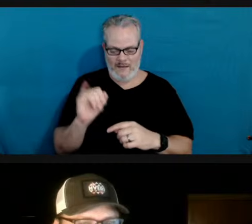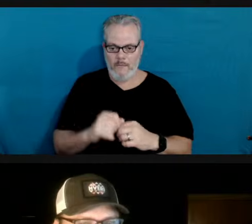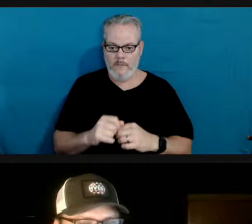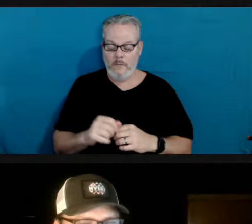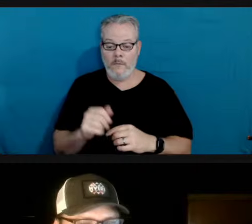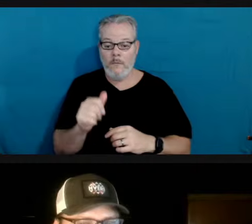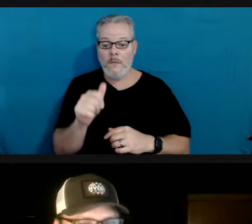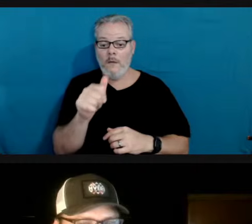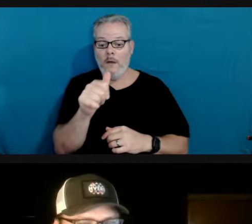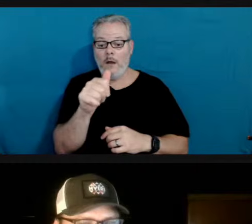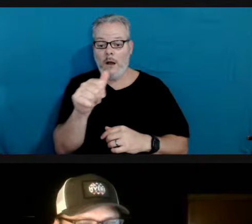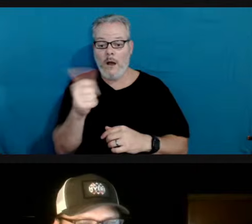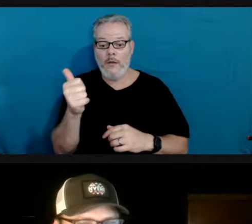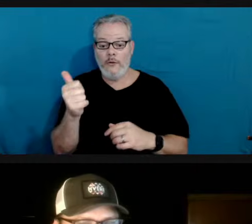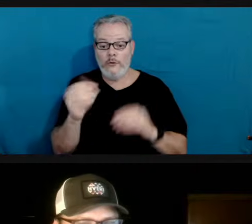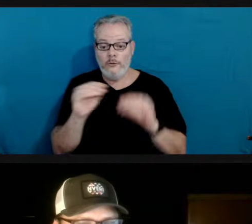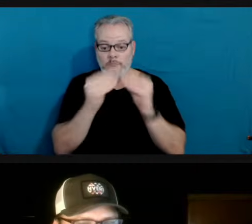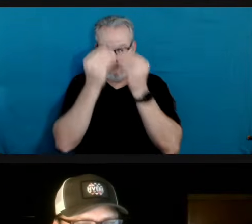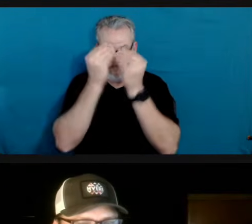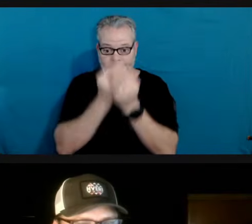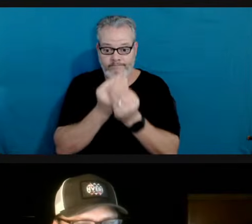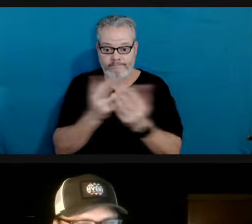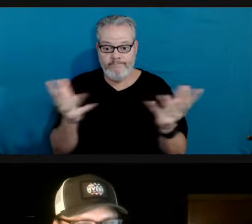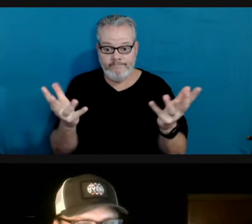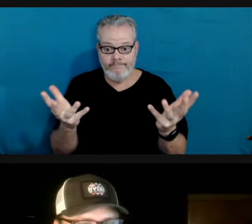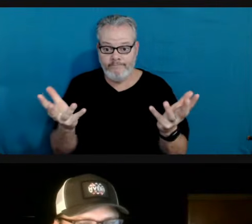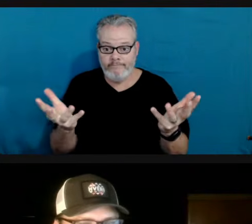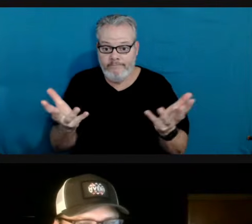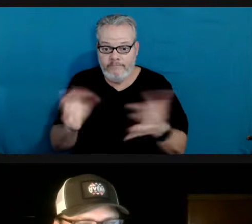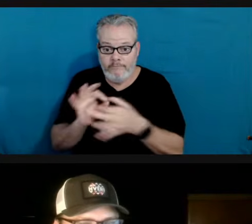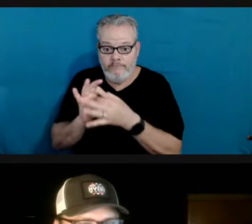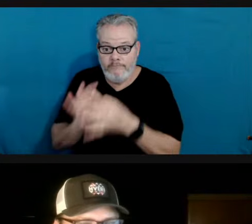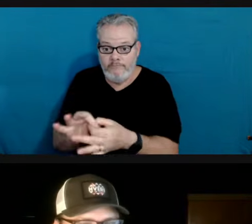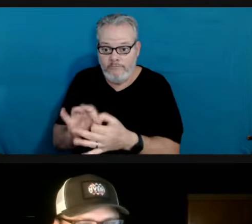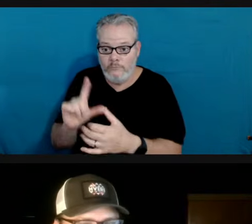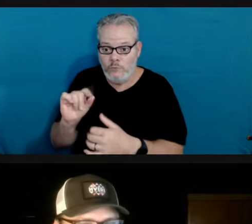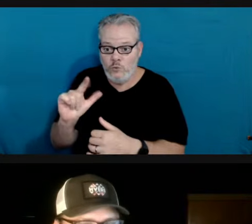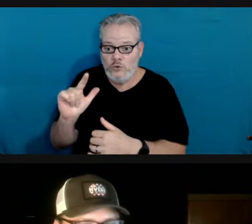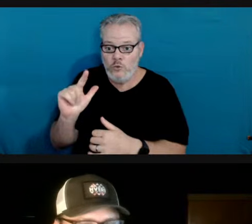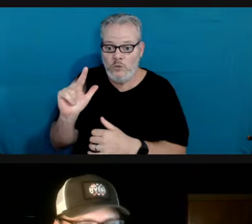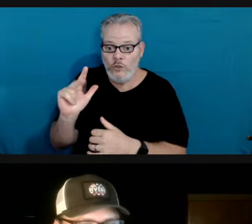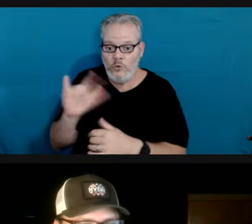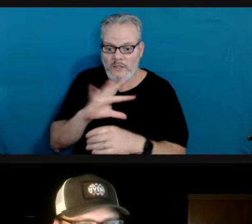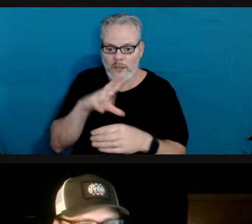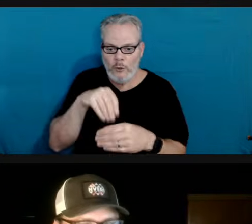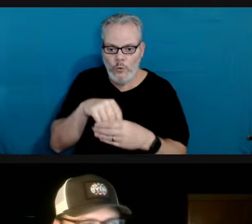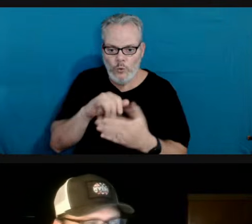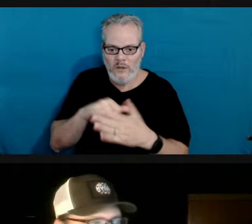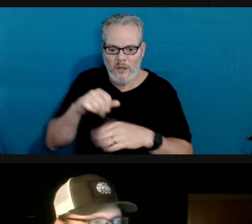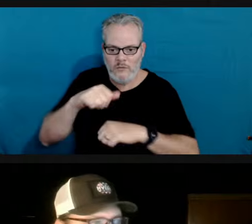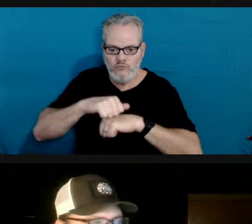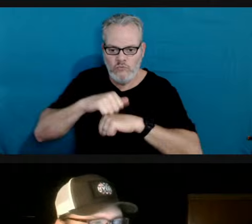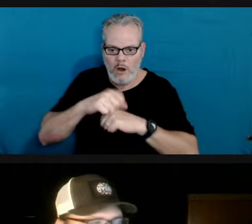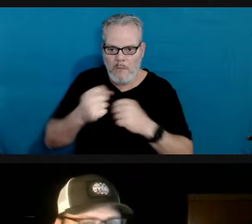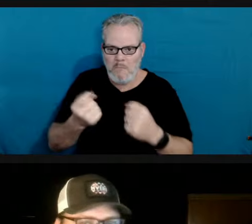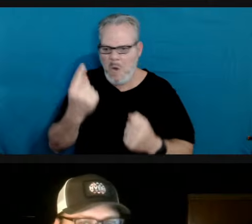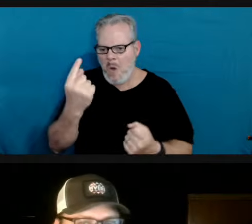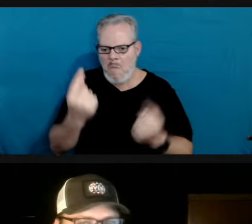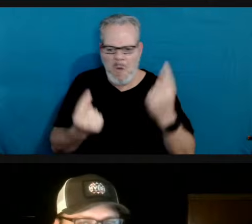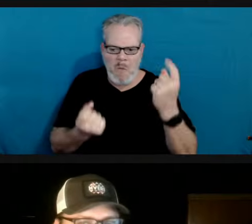Other data released about episode 43 include this tephra fallout map showing the concentration of the